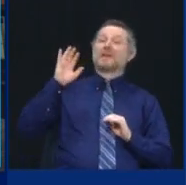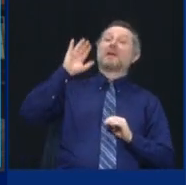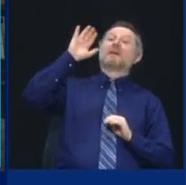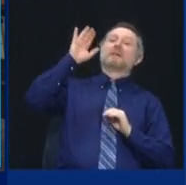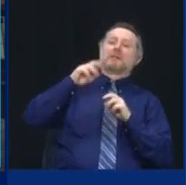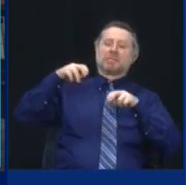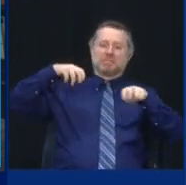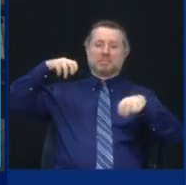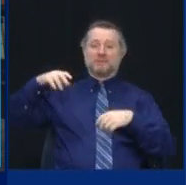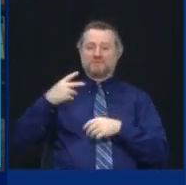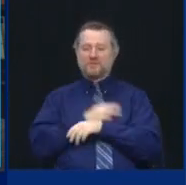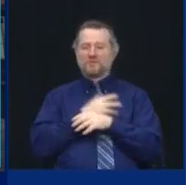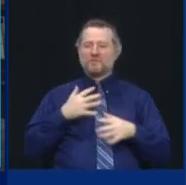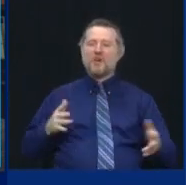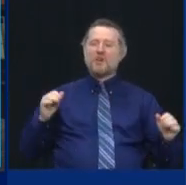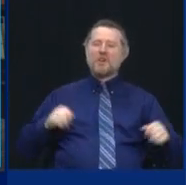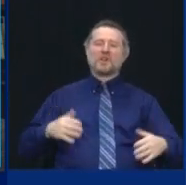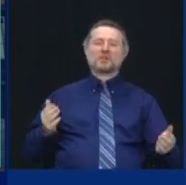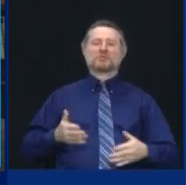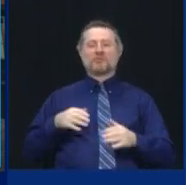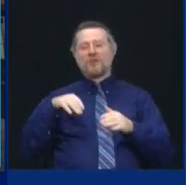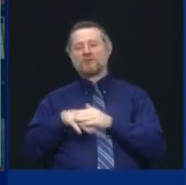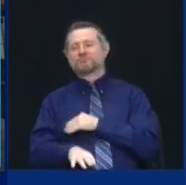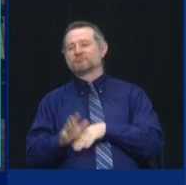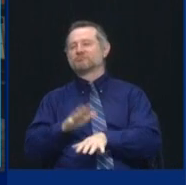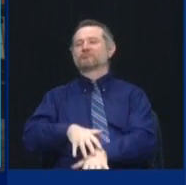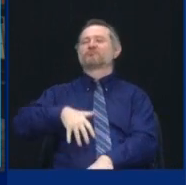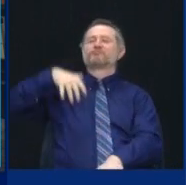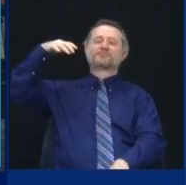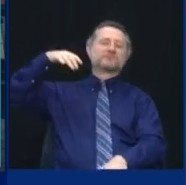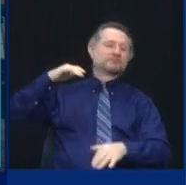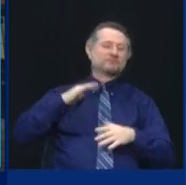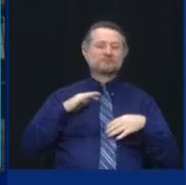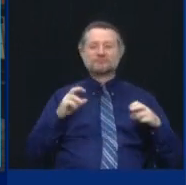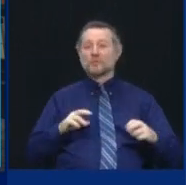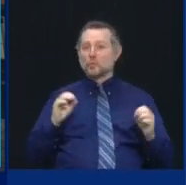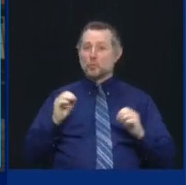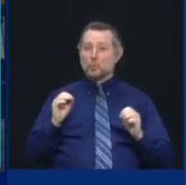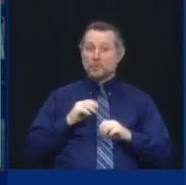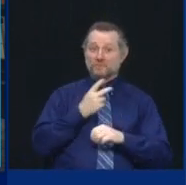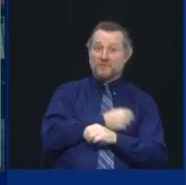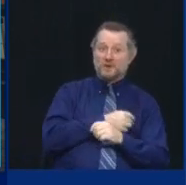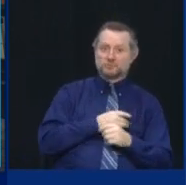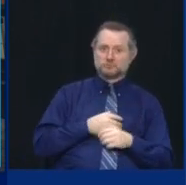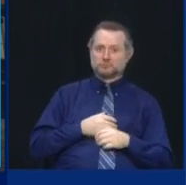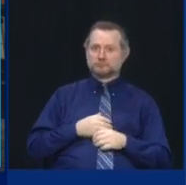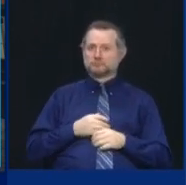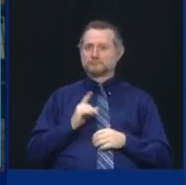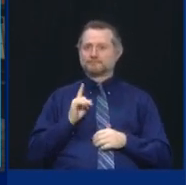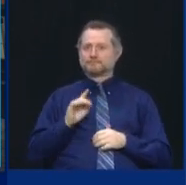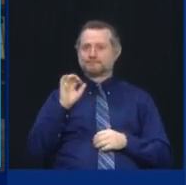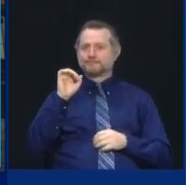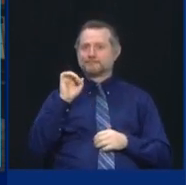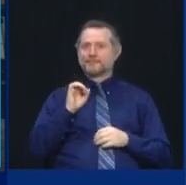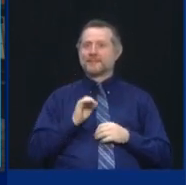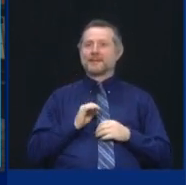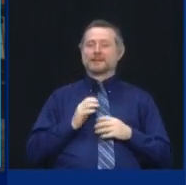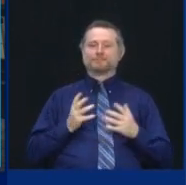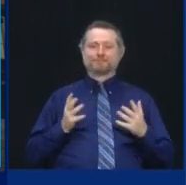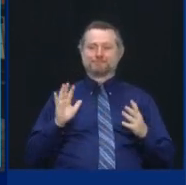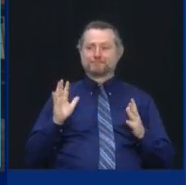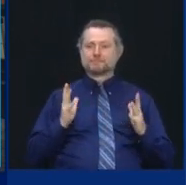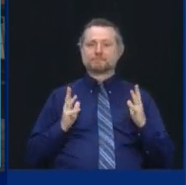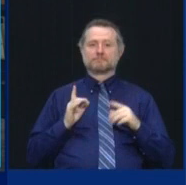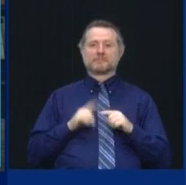Hall. And if you're unvaccinated, that's your choice, but you can't go into the